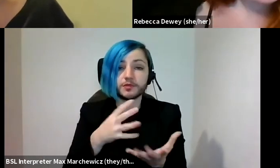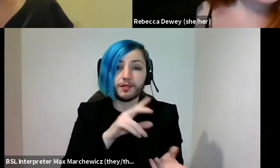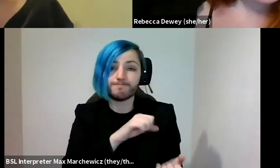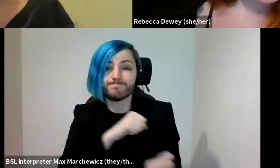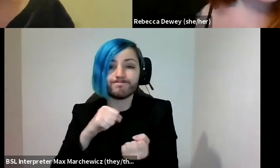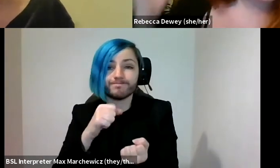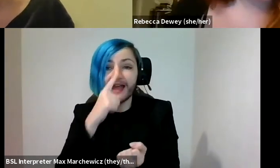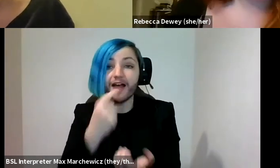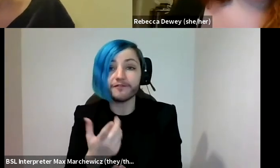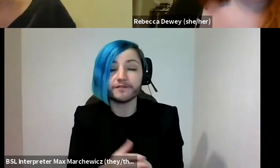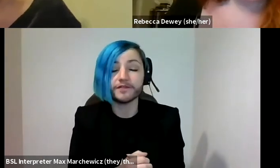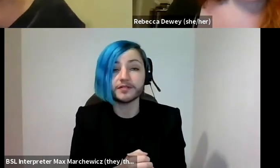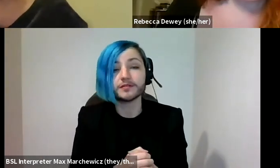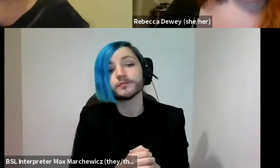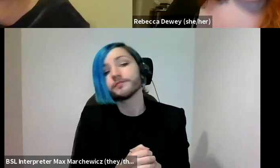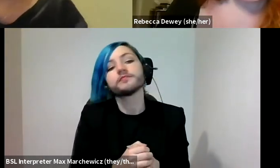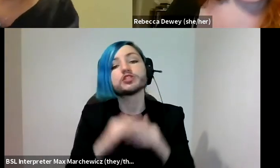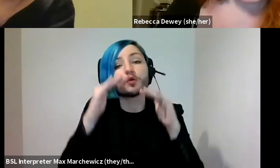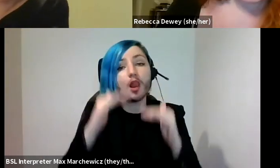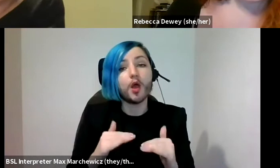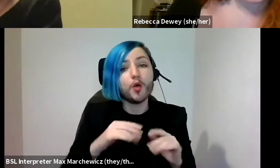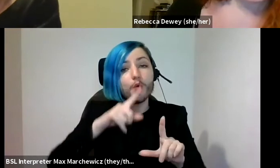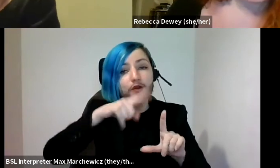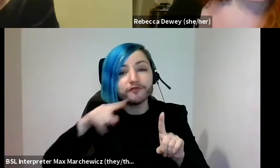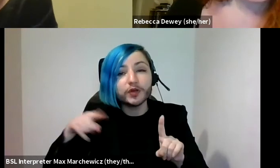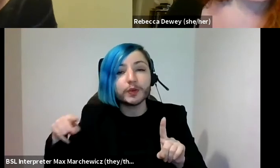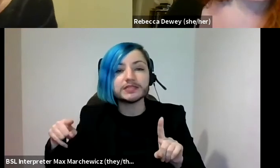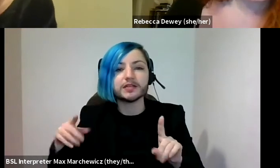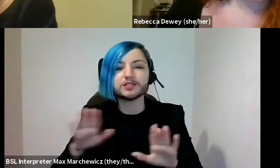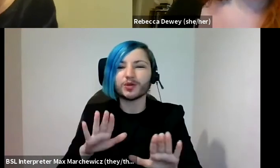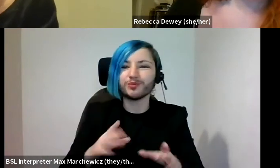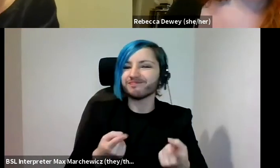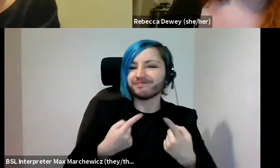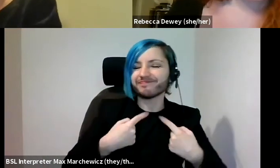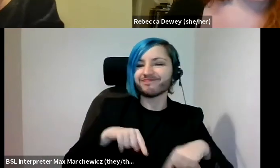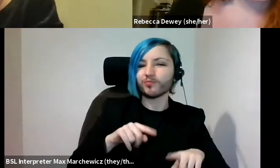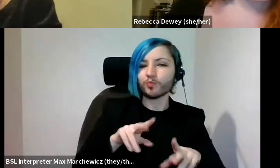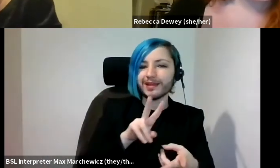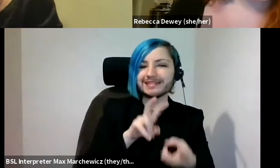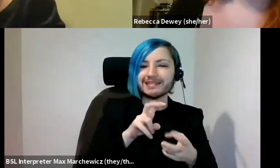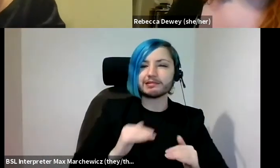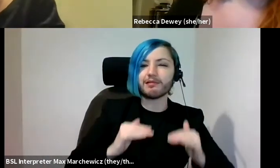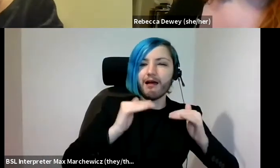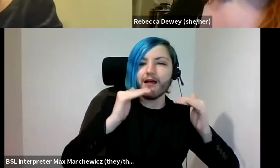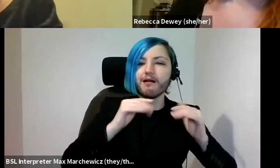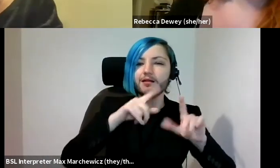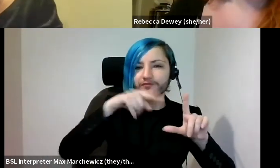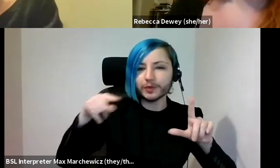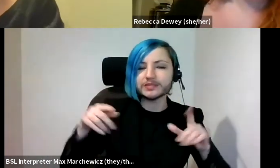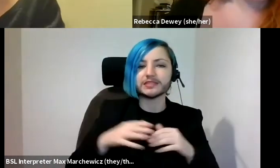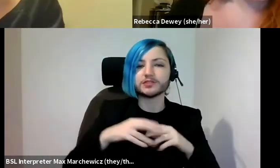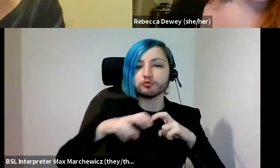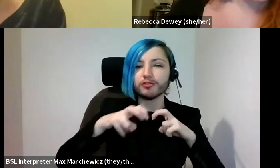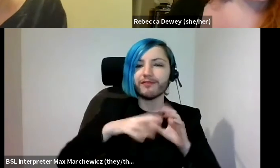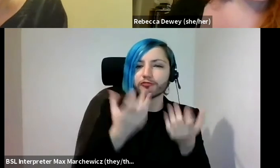can, at low frequencies, again, not frequencies where we're trying to detect the traveling gravitational wave signals,